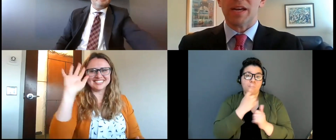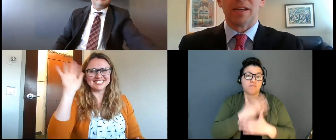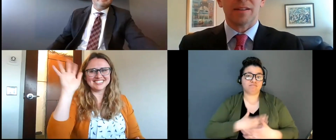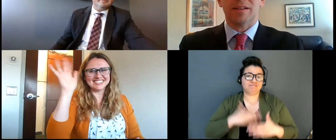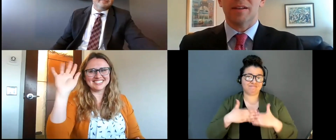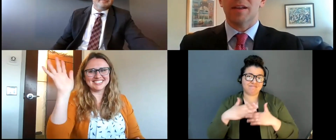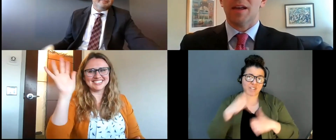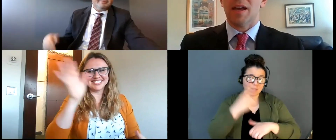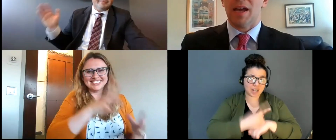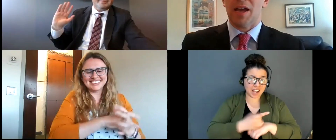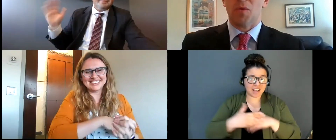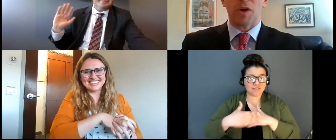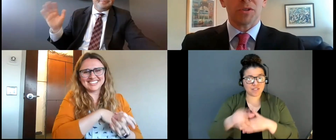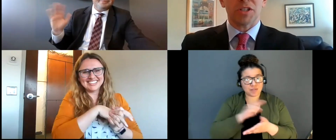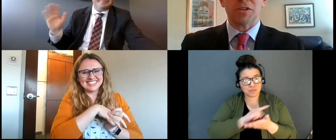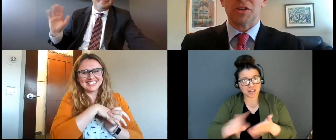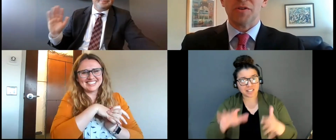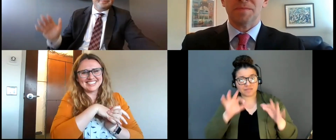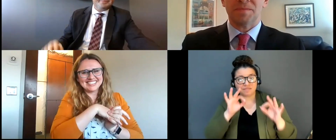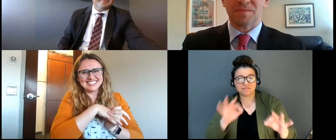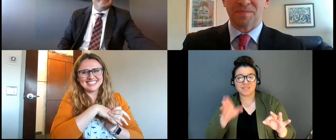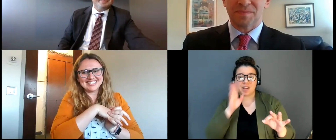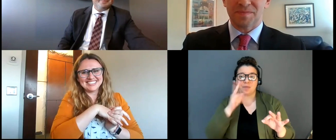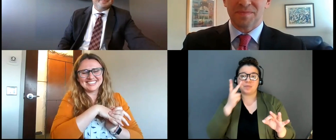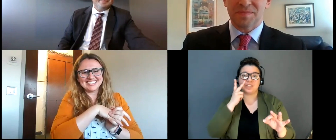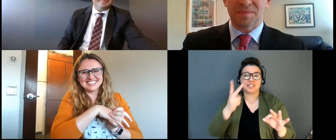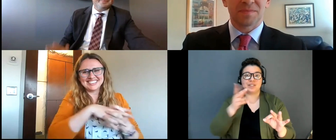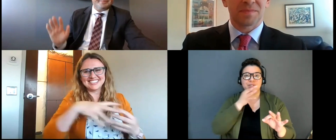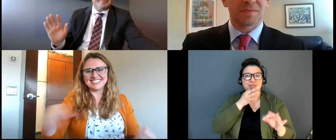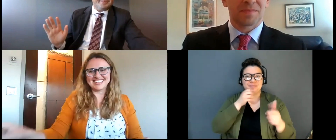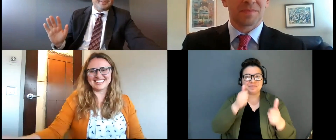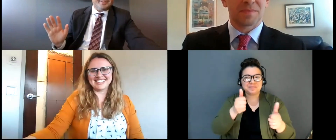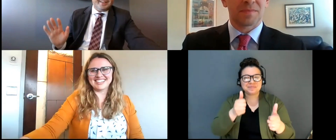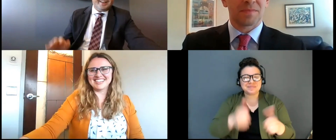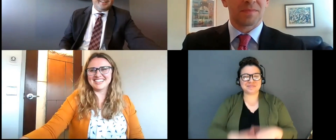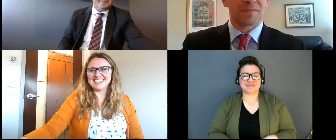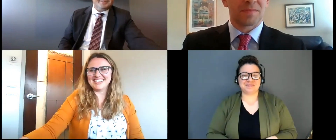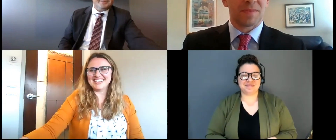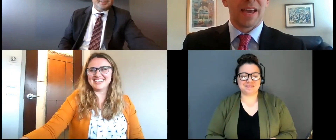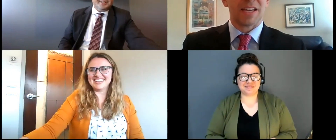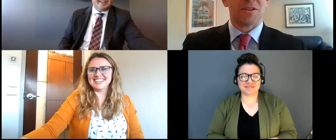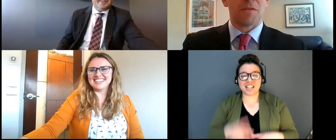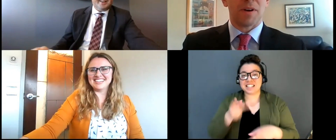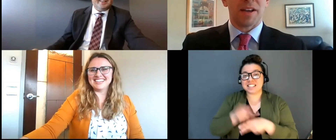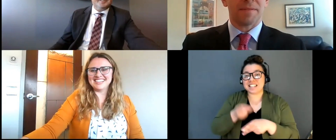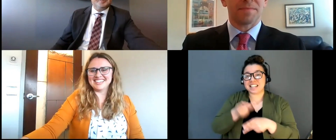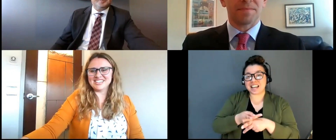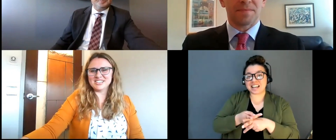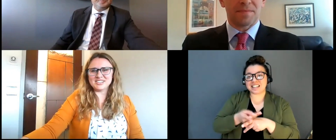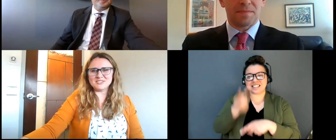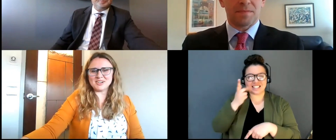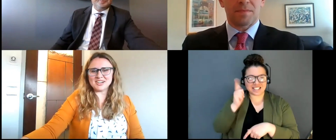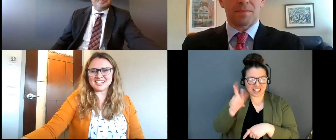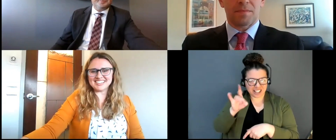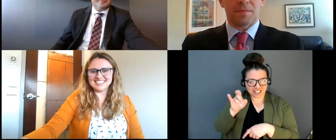and the rest of the week. And we will see you soon. Take